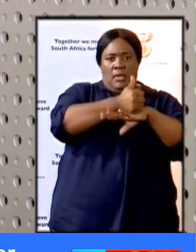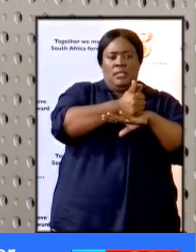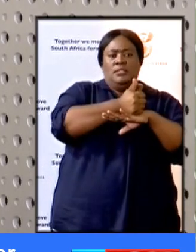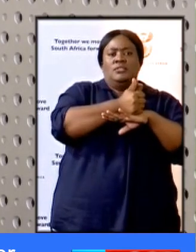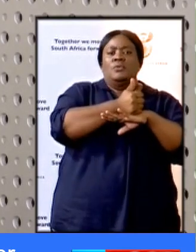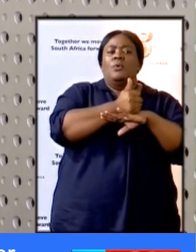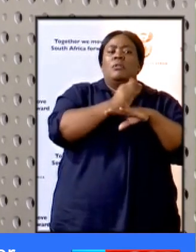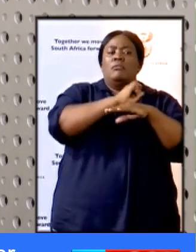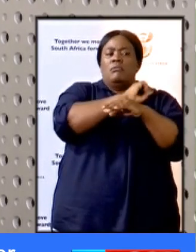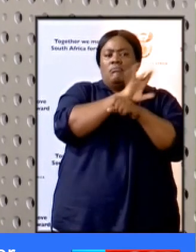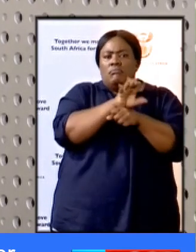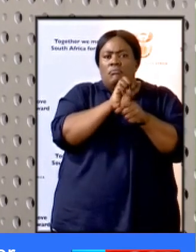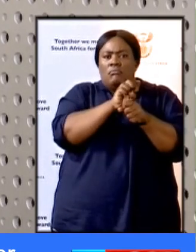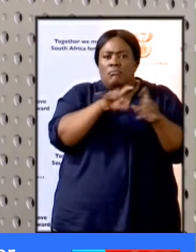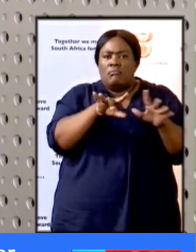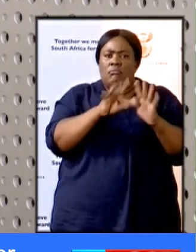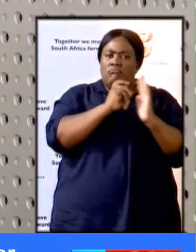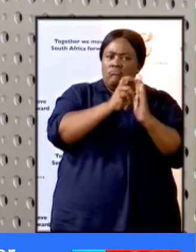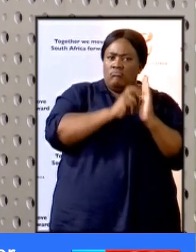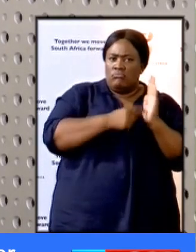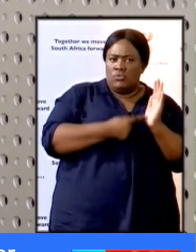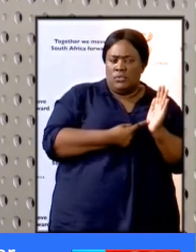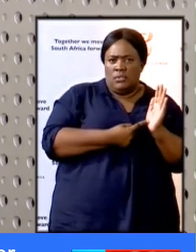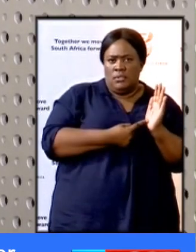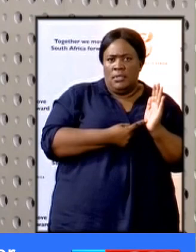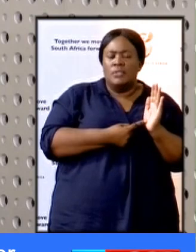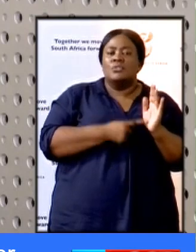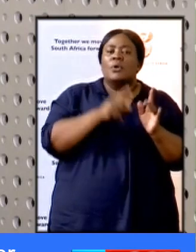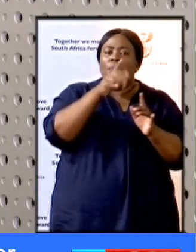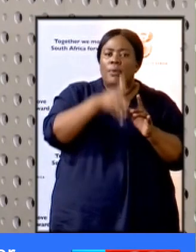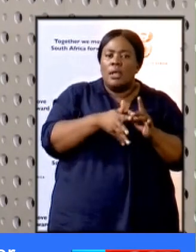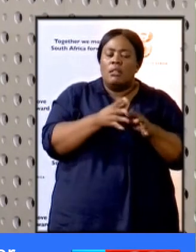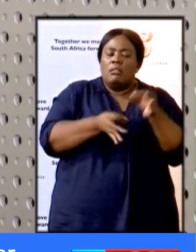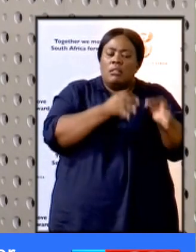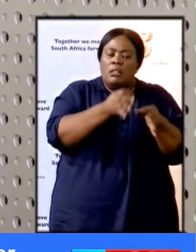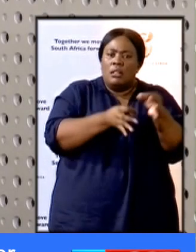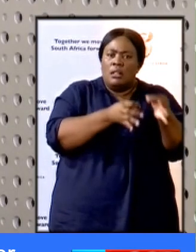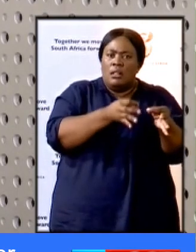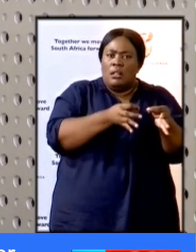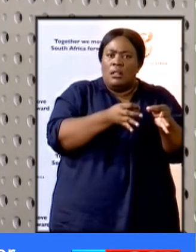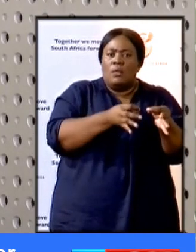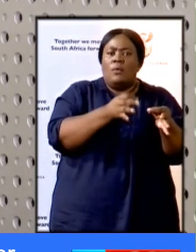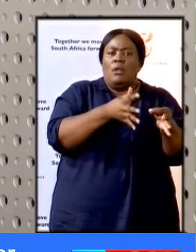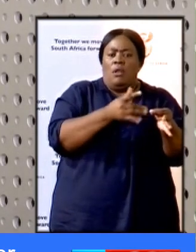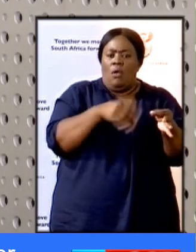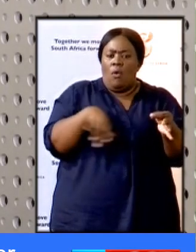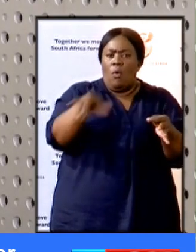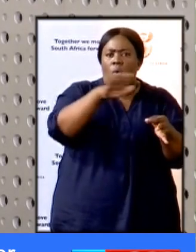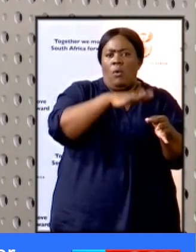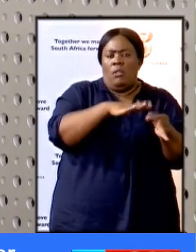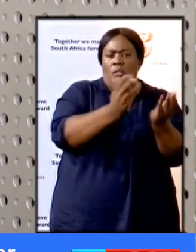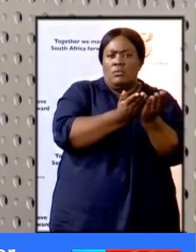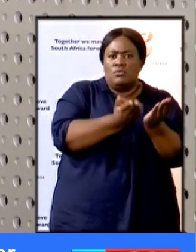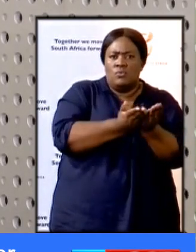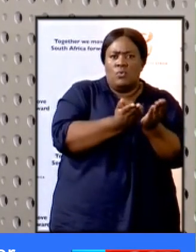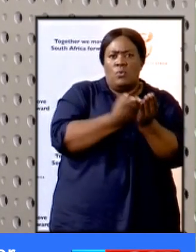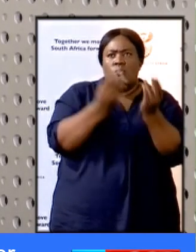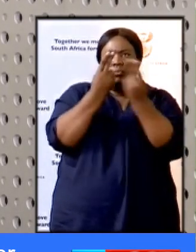manage the way institutions carry out their academic mandates at all times within the